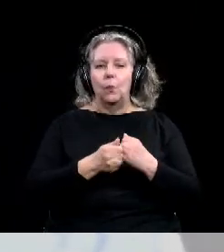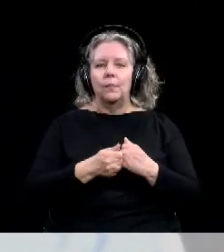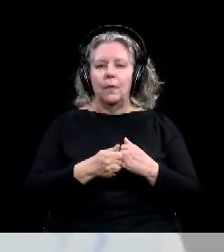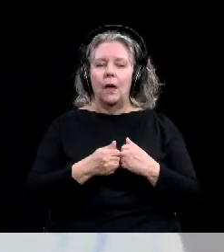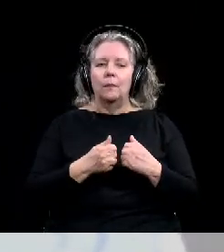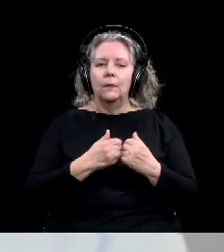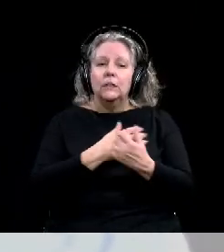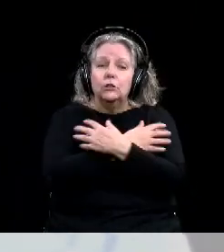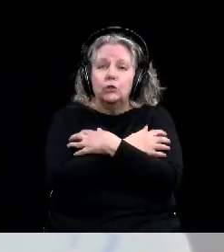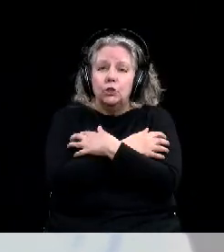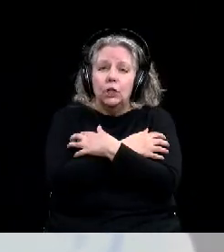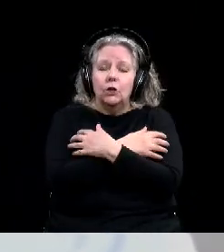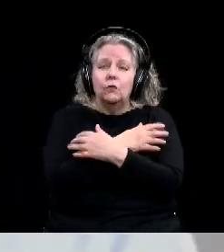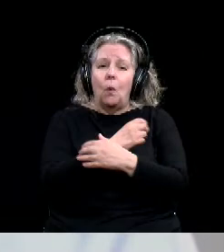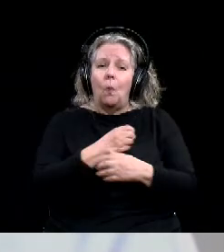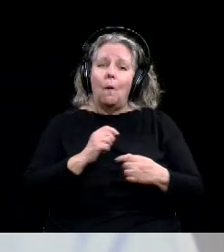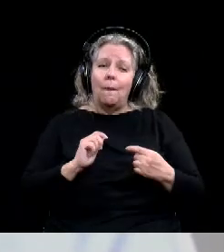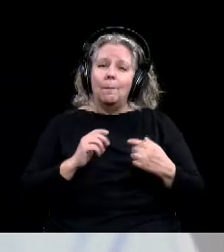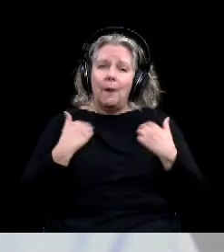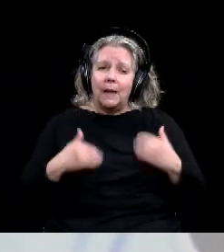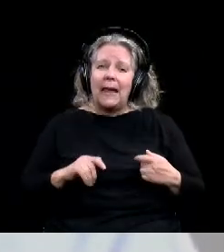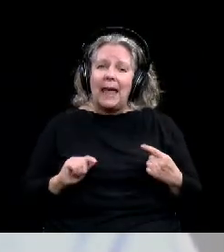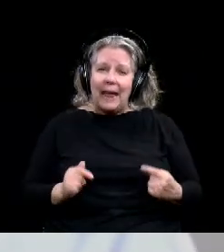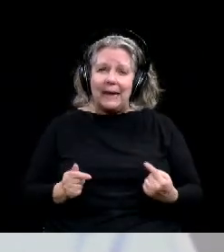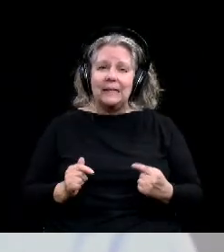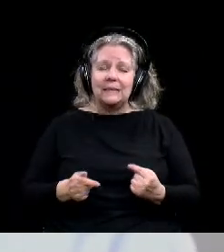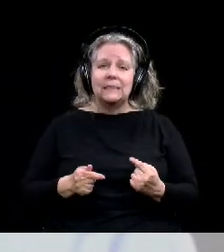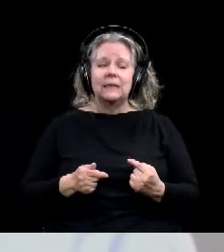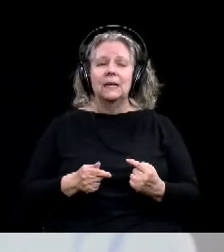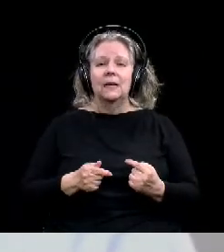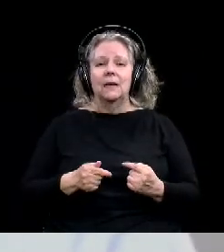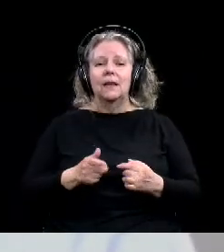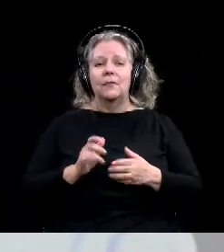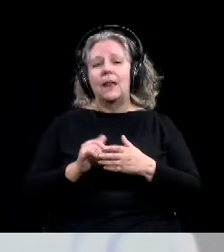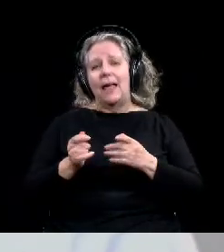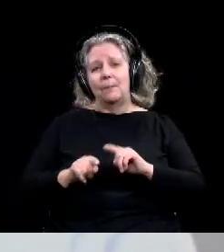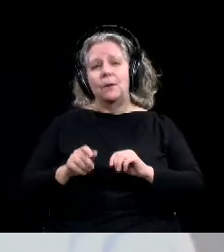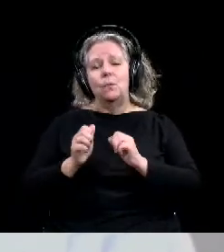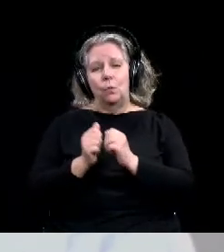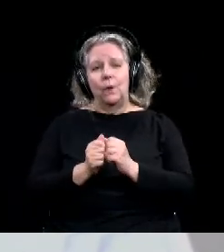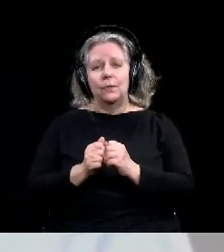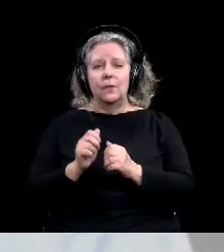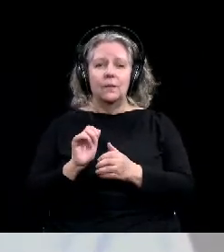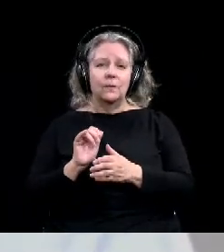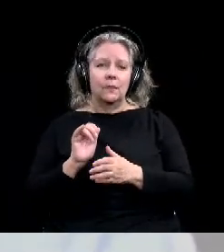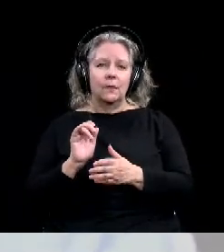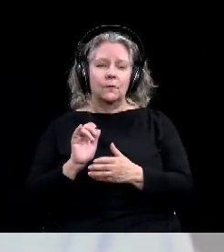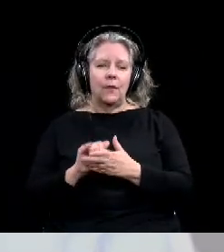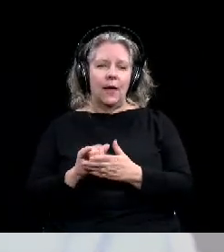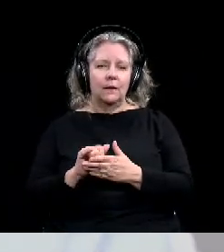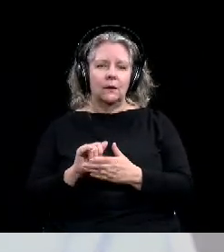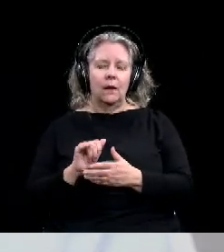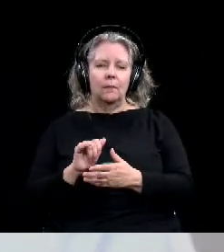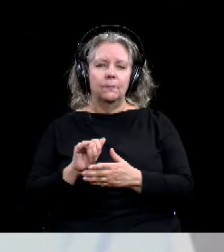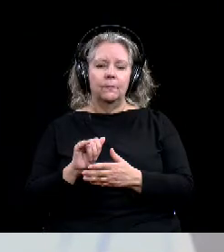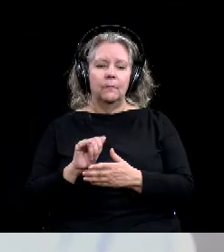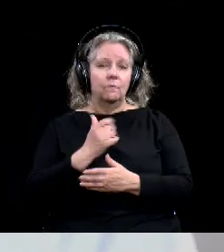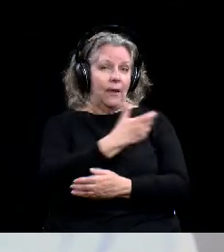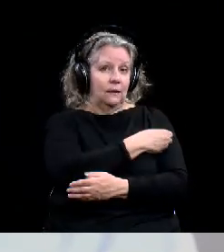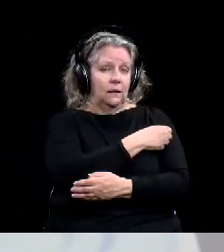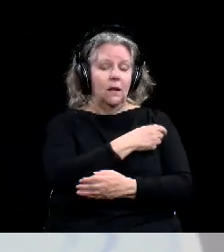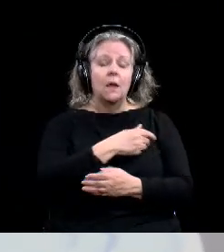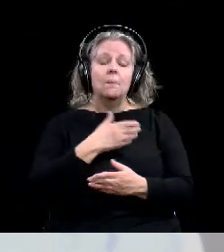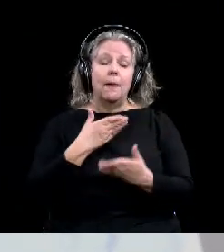And while there are individuals who may not need to take those medications for medical